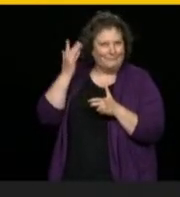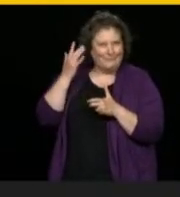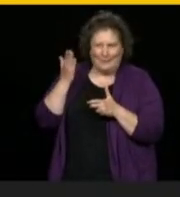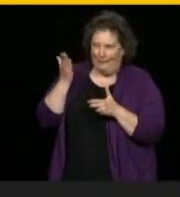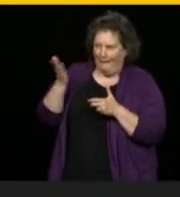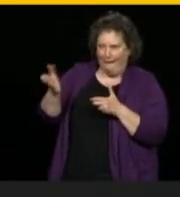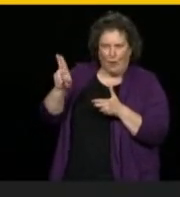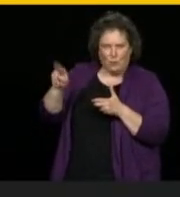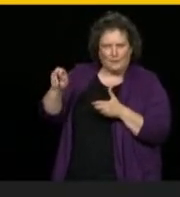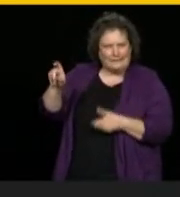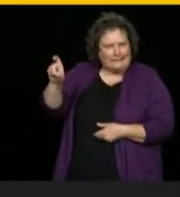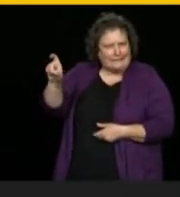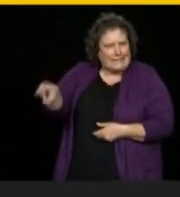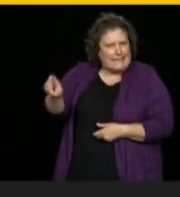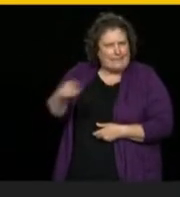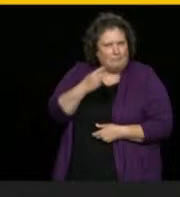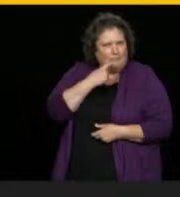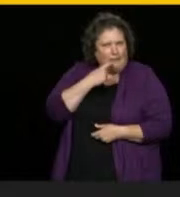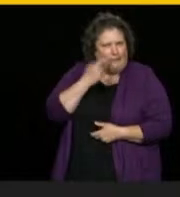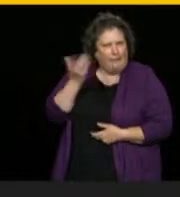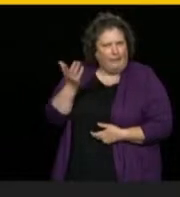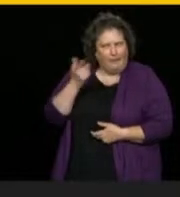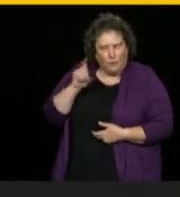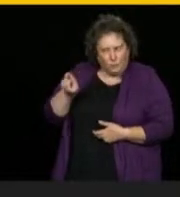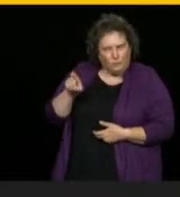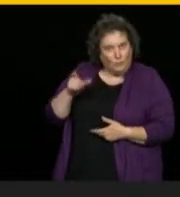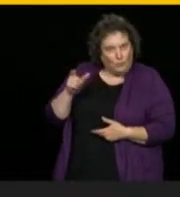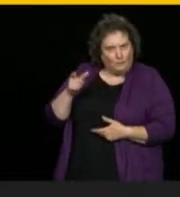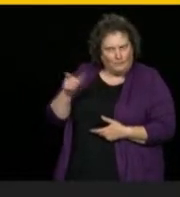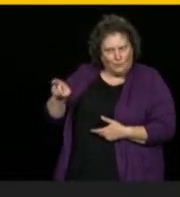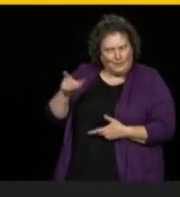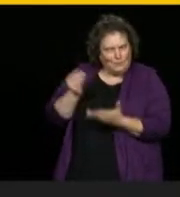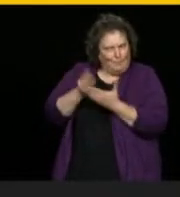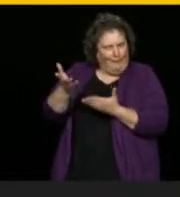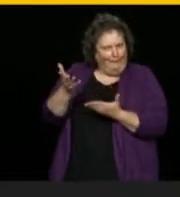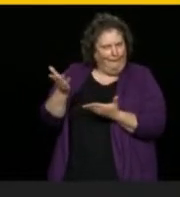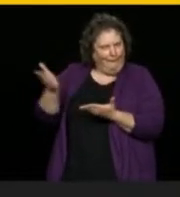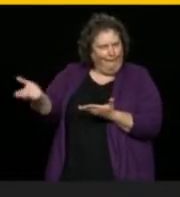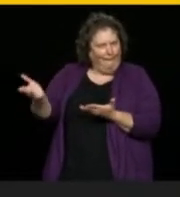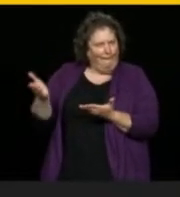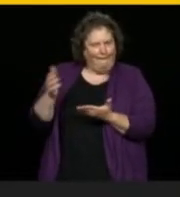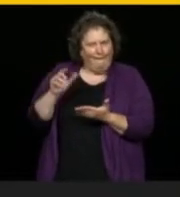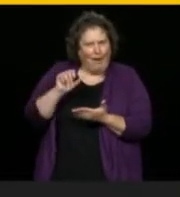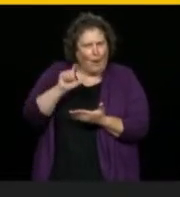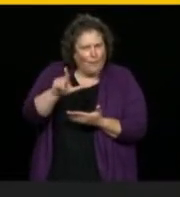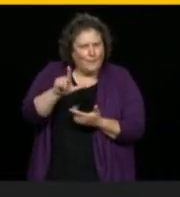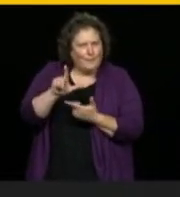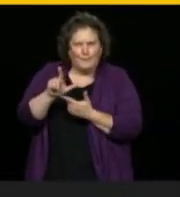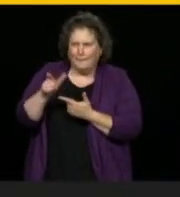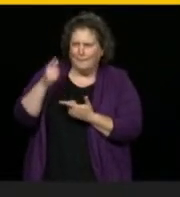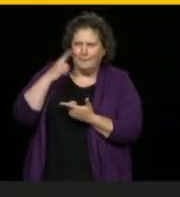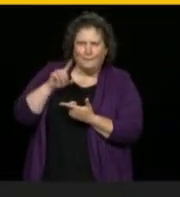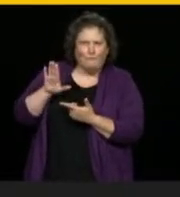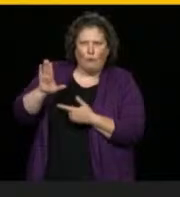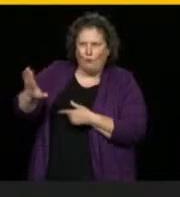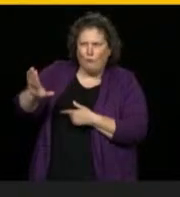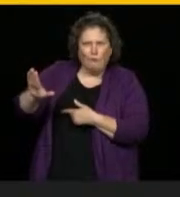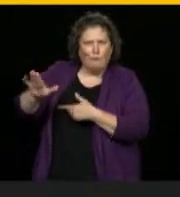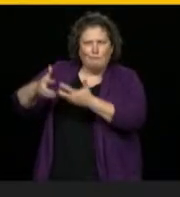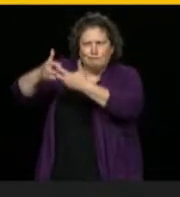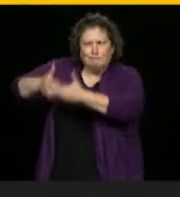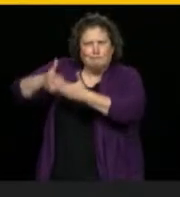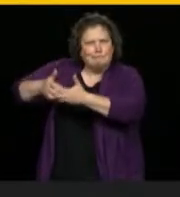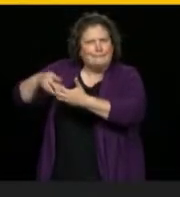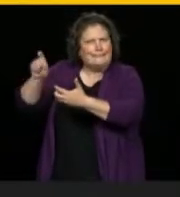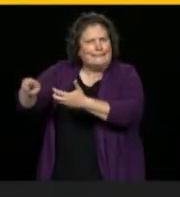on imports of Canadian aluminum in particular for their domestic manufacturing capacity. The U.S. doesn't make